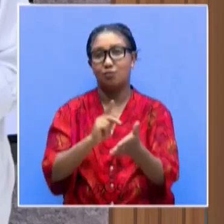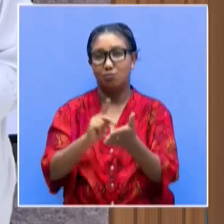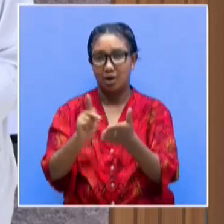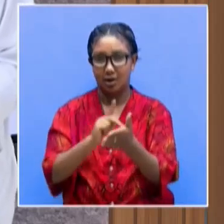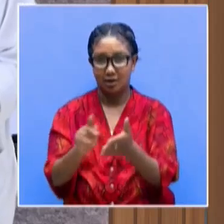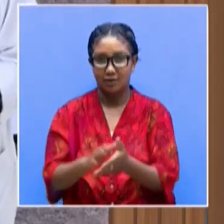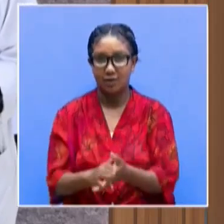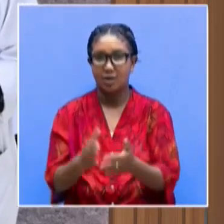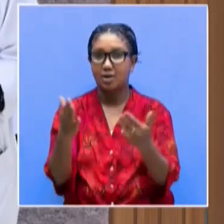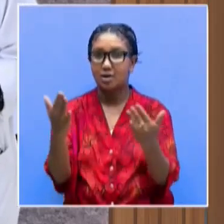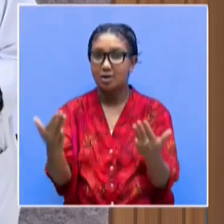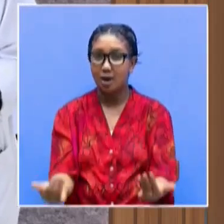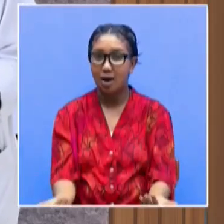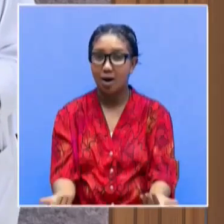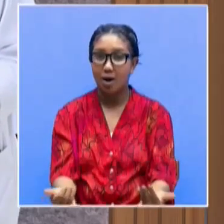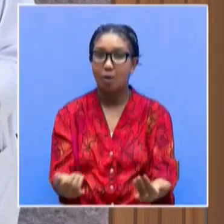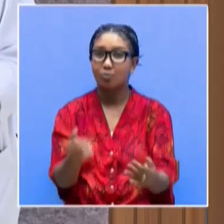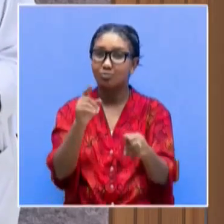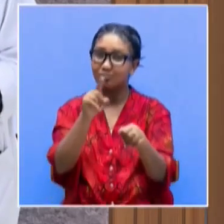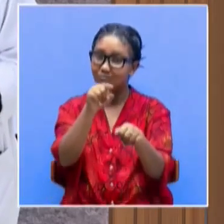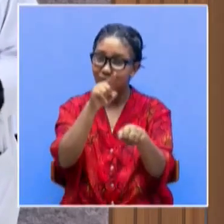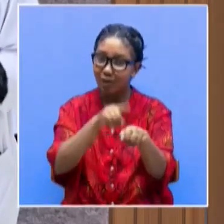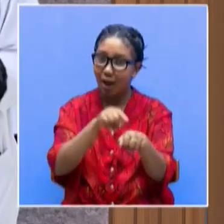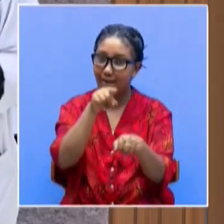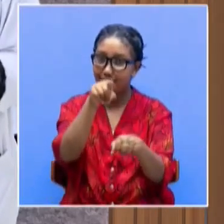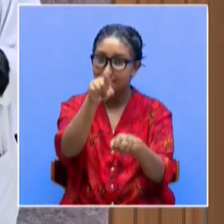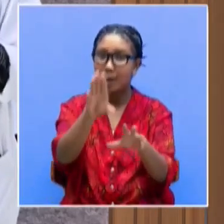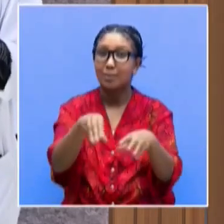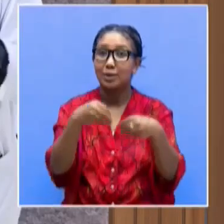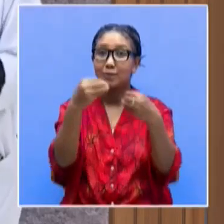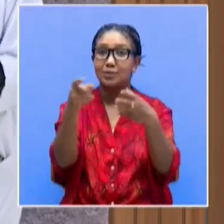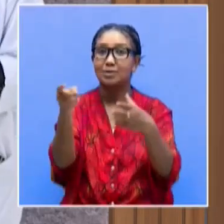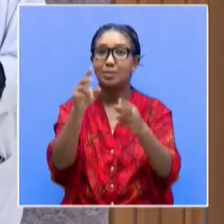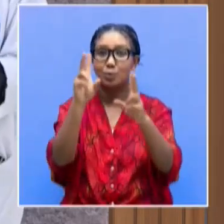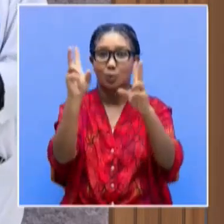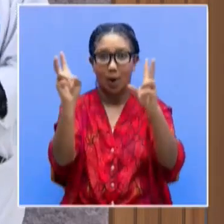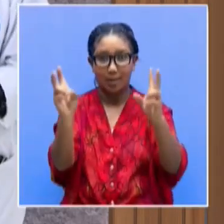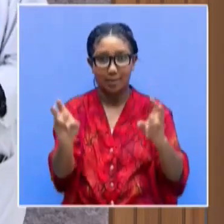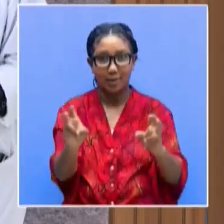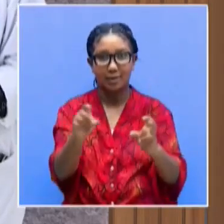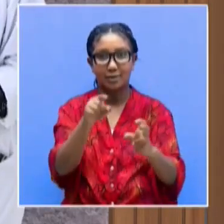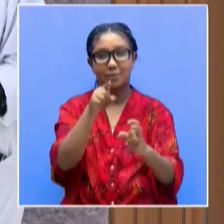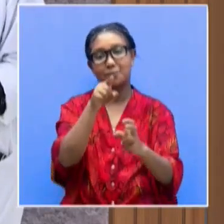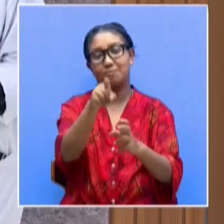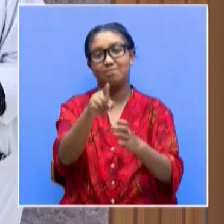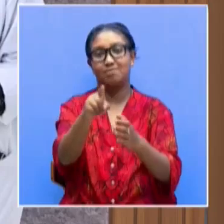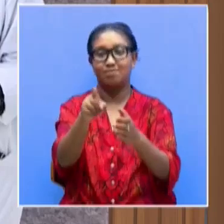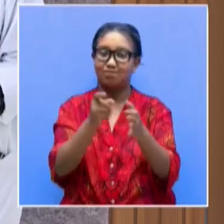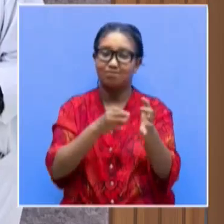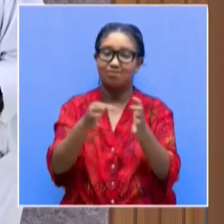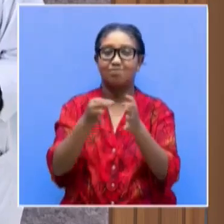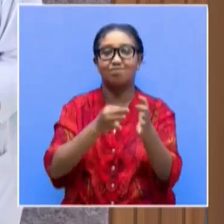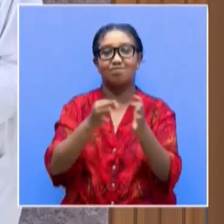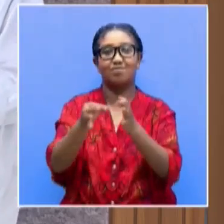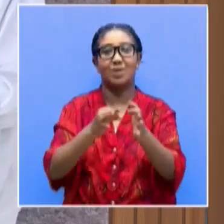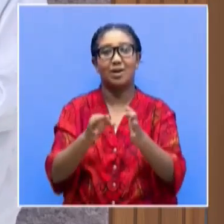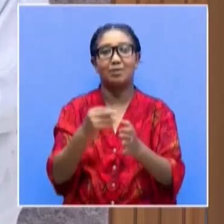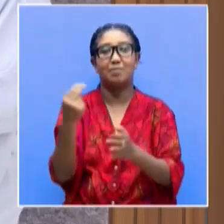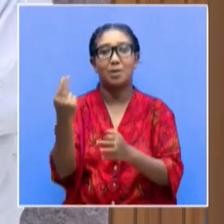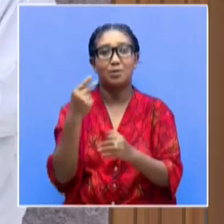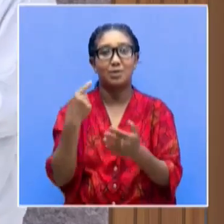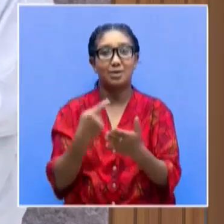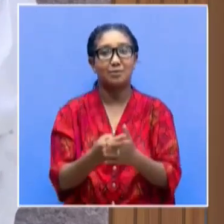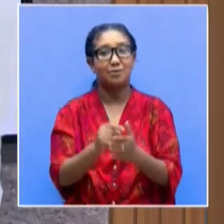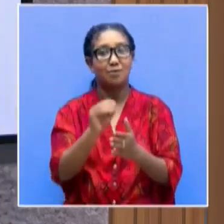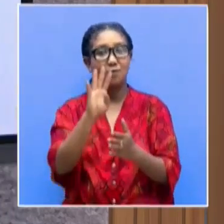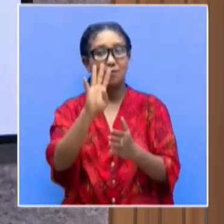paragraph. Now it's going to be your turn, and I'm going to give you some topics that you're going to narrate using this